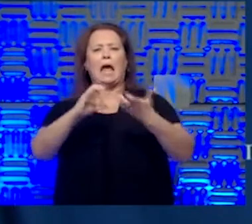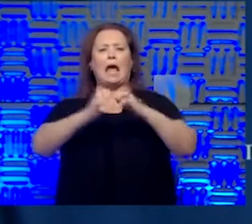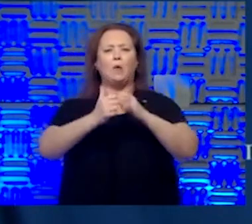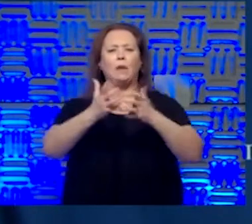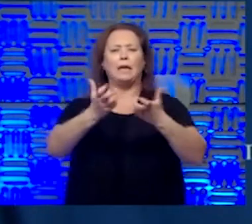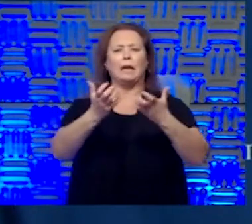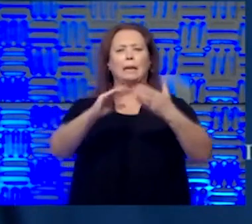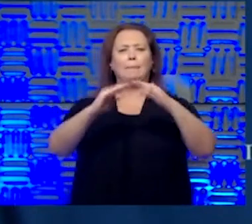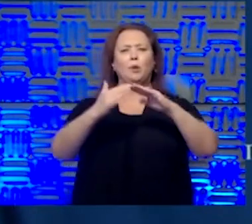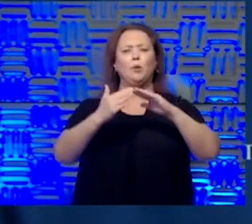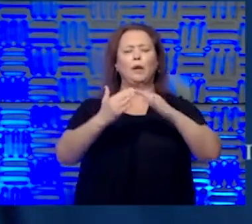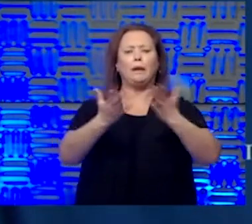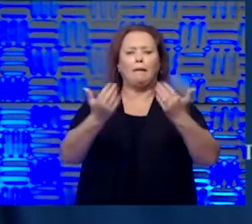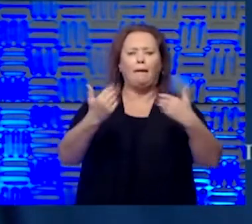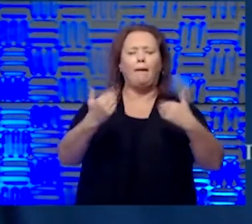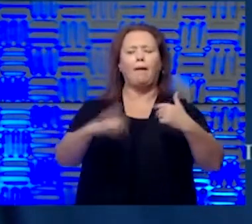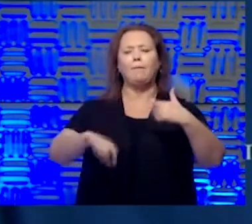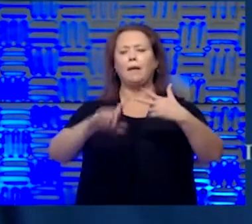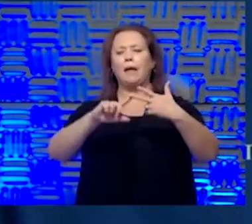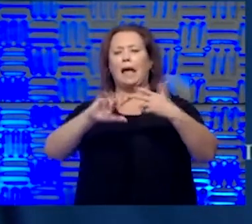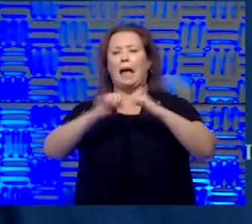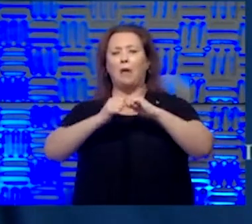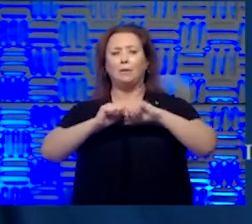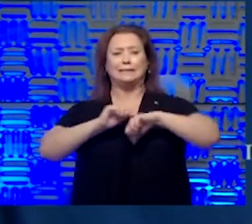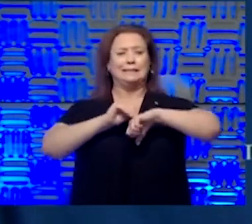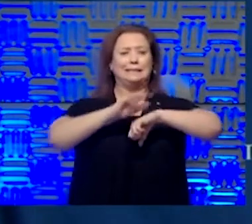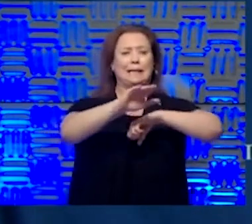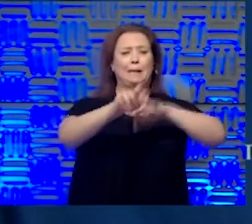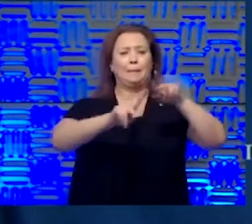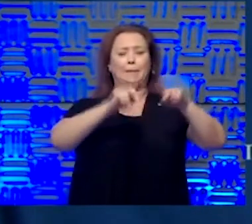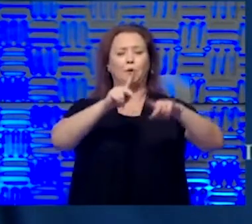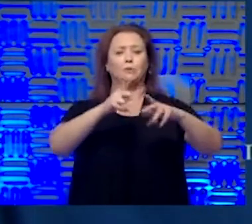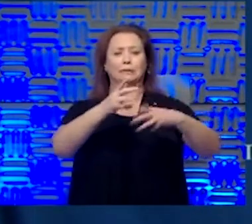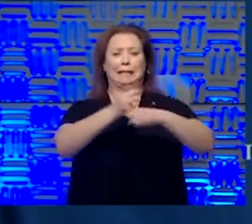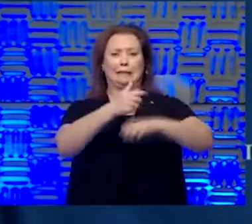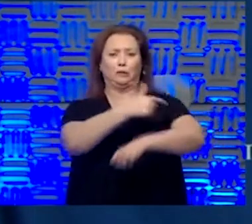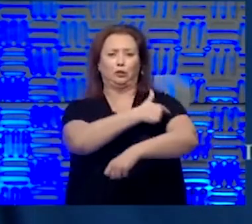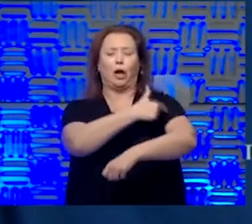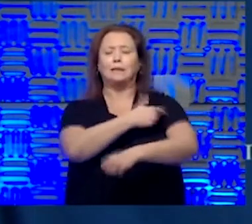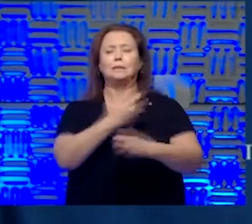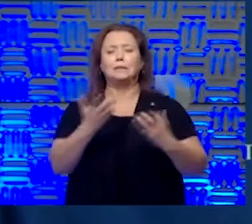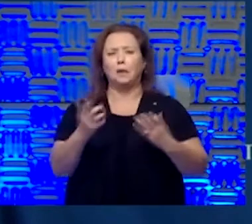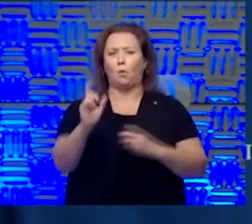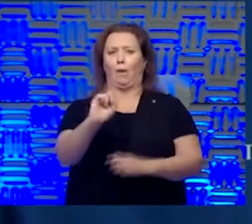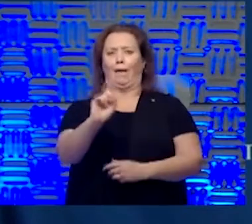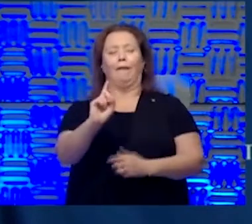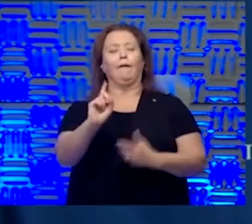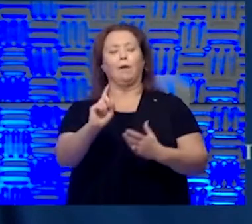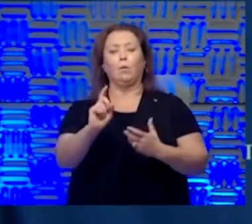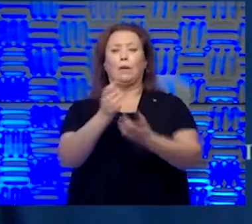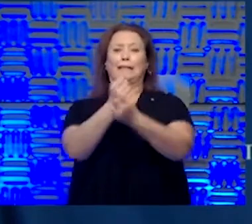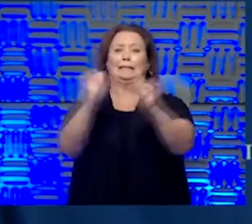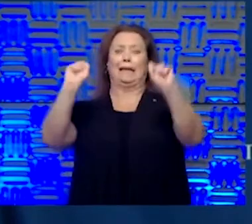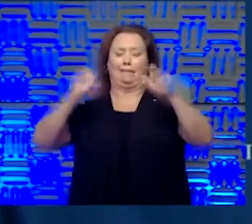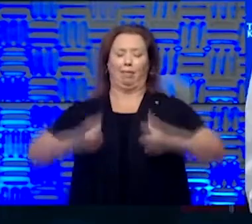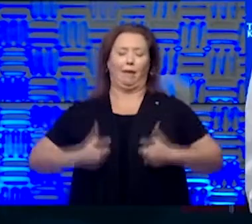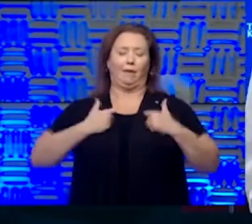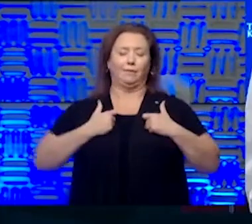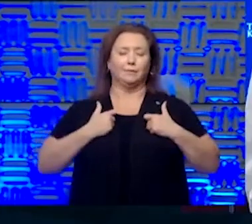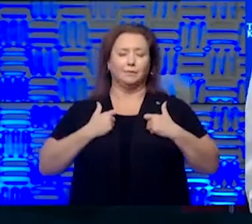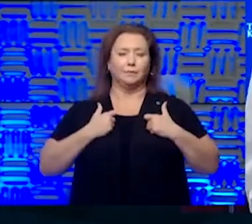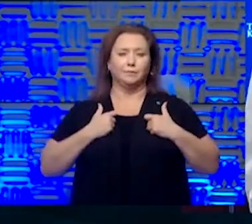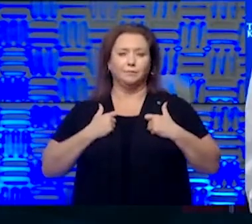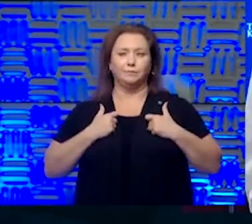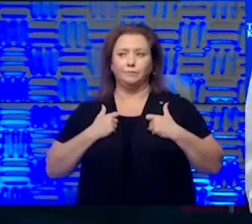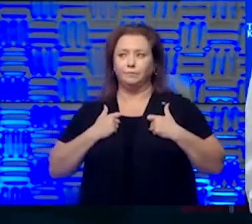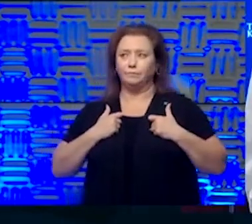to route people to the right places to get those shots, we can save a lot of lives that way too.